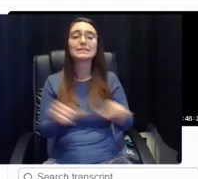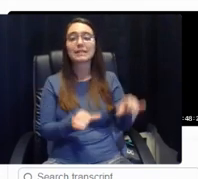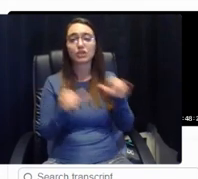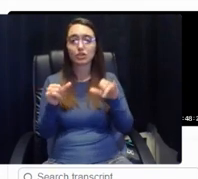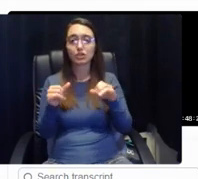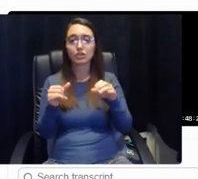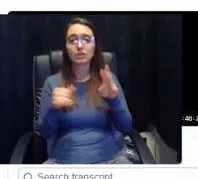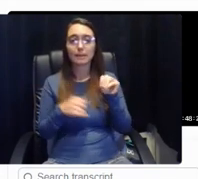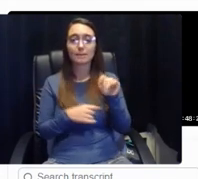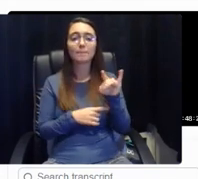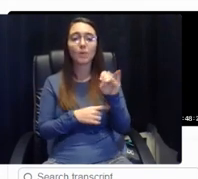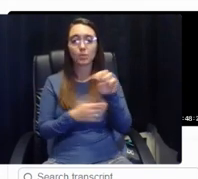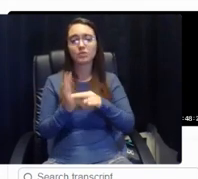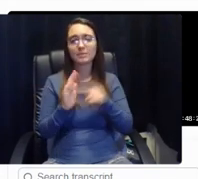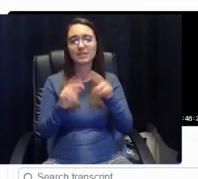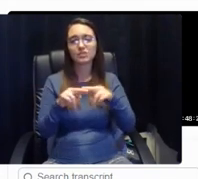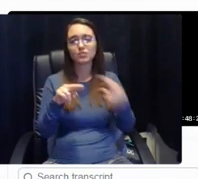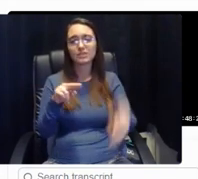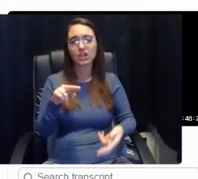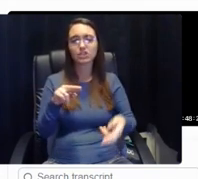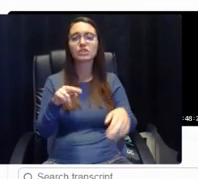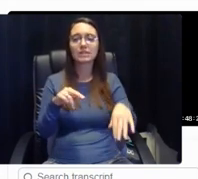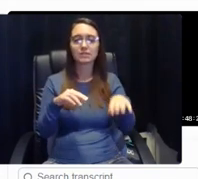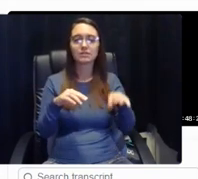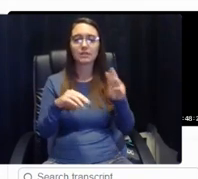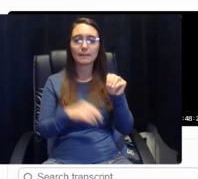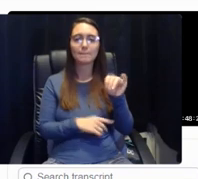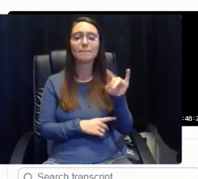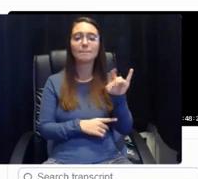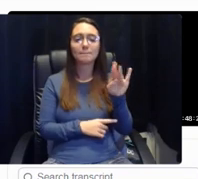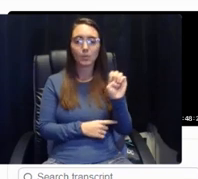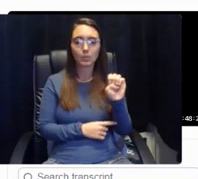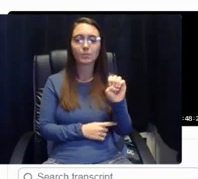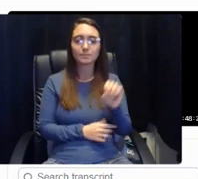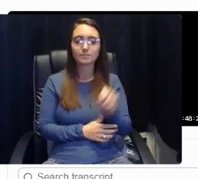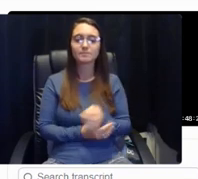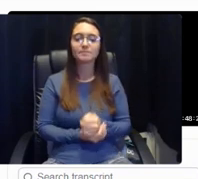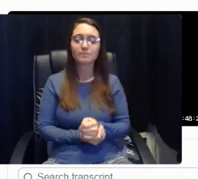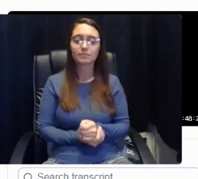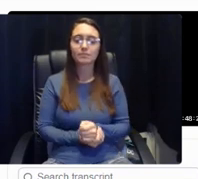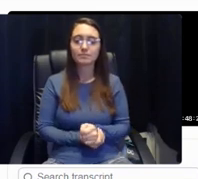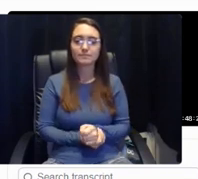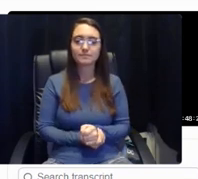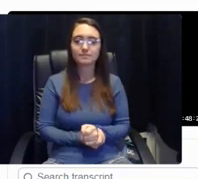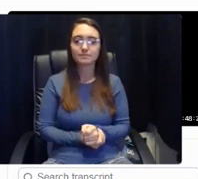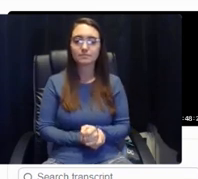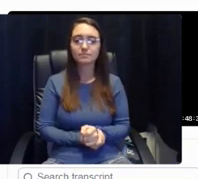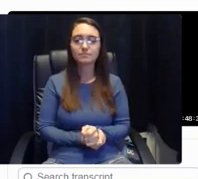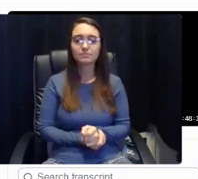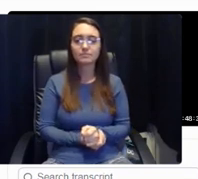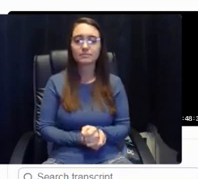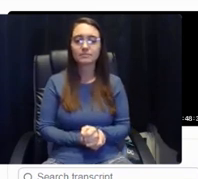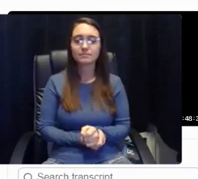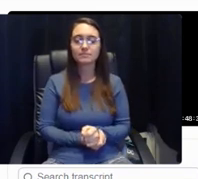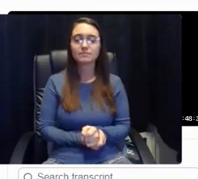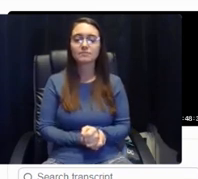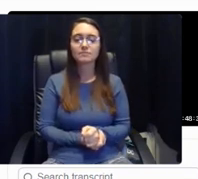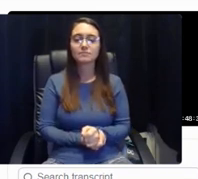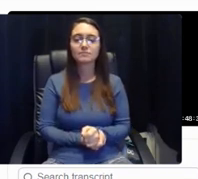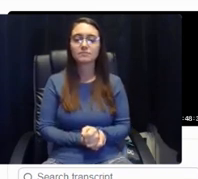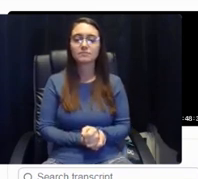reduction, in a reduction mode. So therefore, in order to put in the reduction